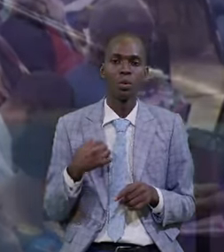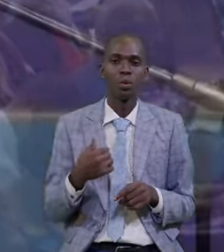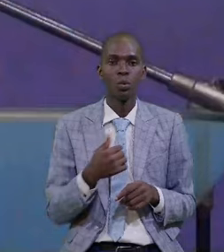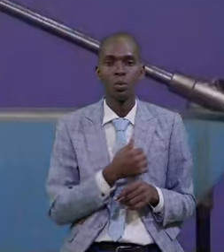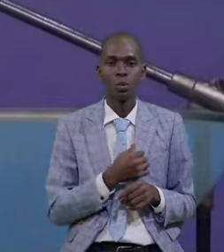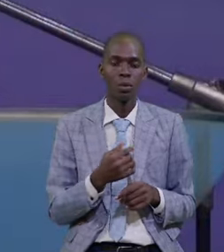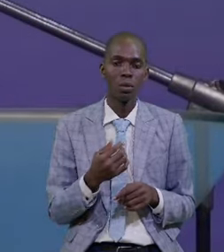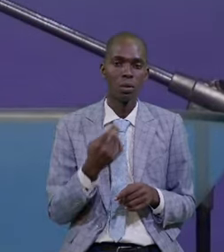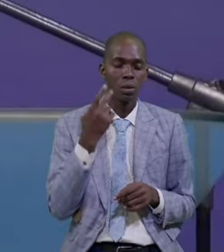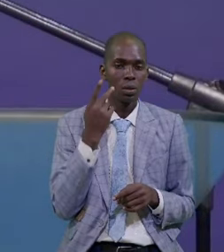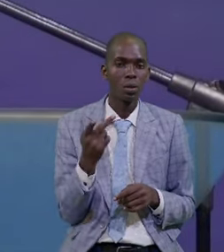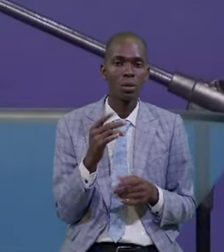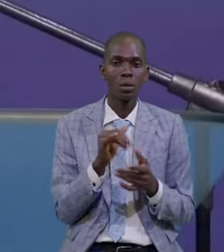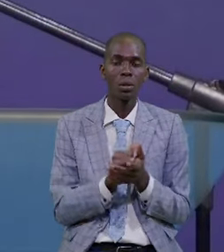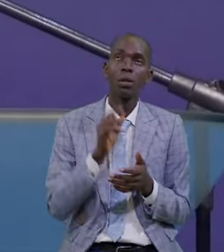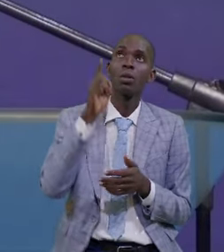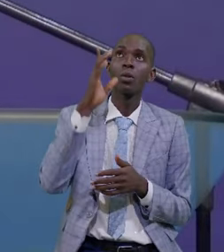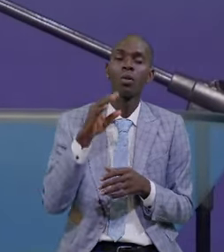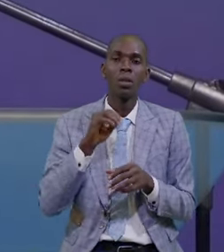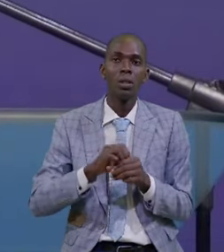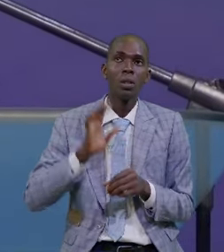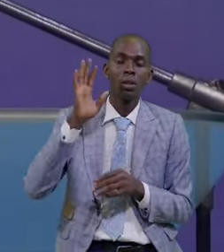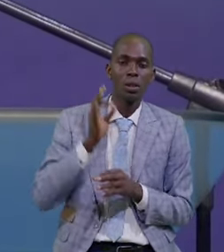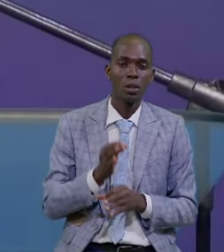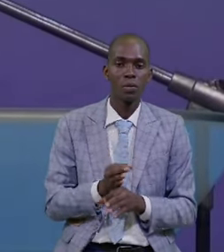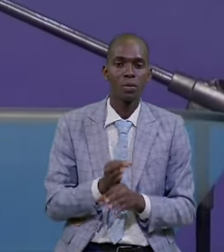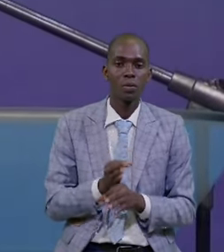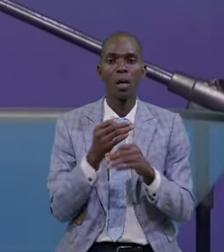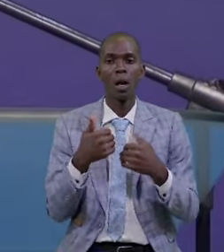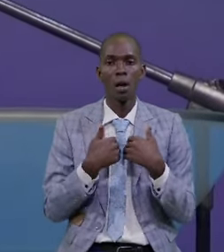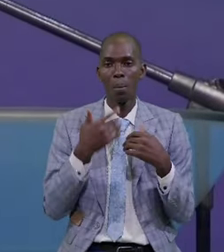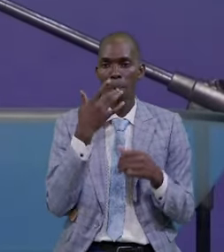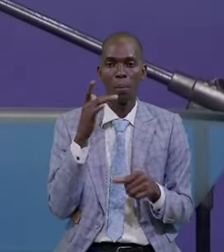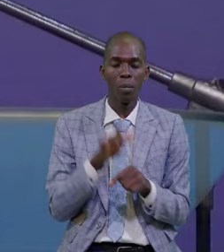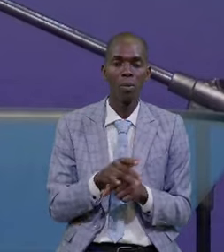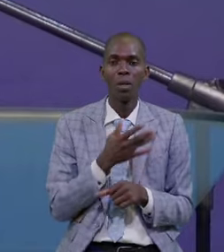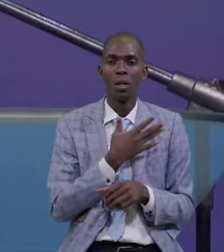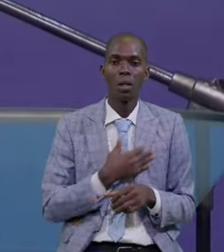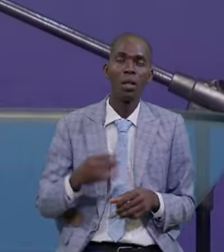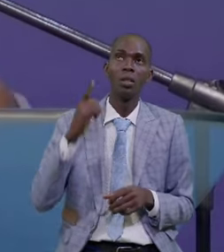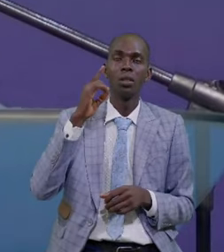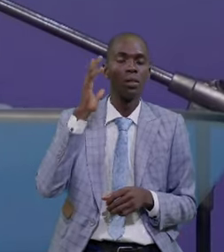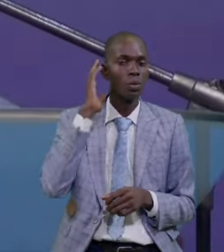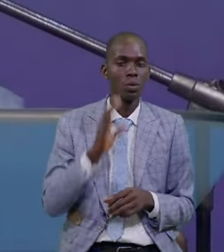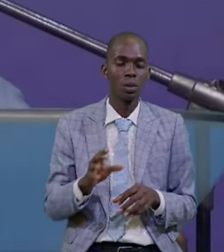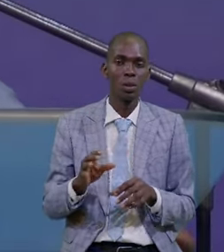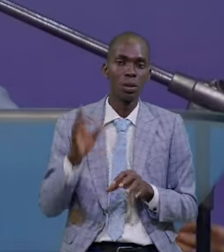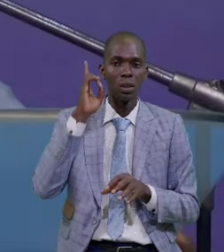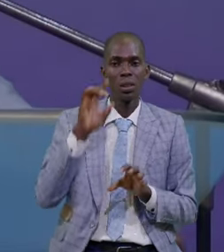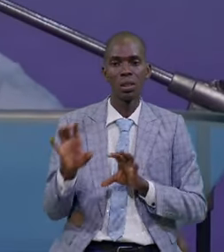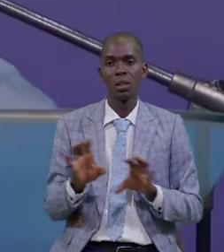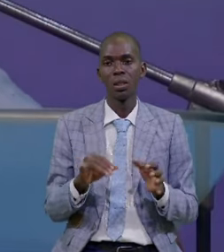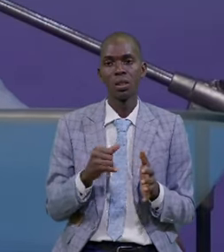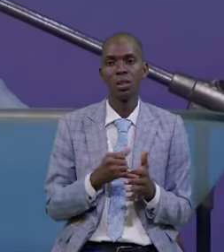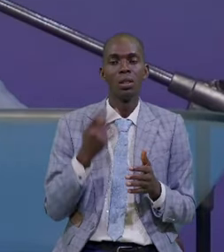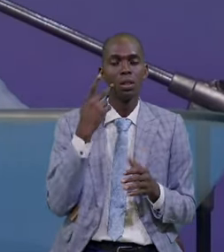God, in his faithfulness, he has promised and eventually fulfilled. Look at Luke chapter 24. Look at